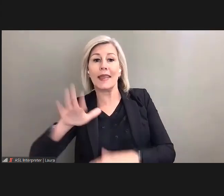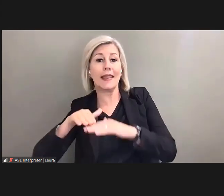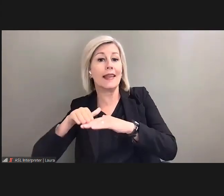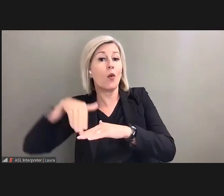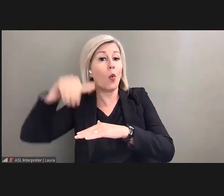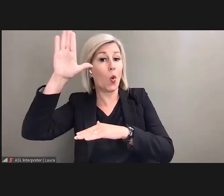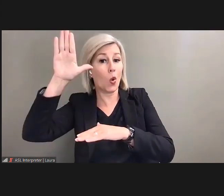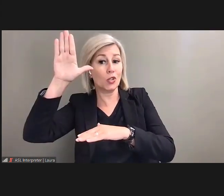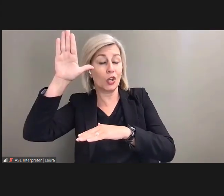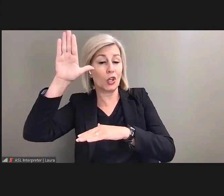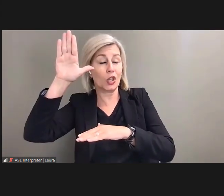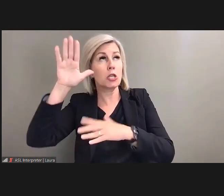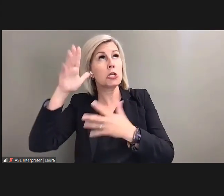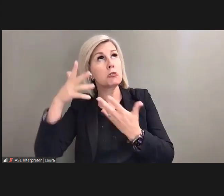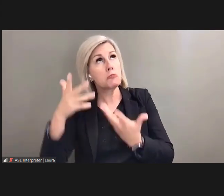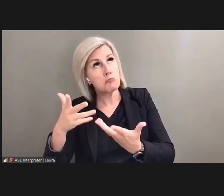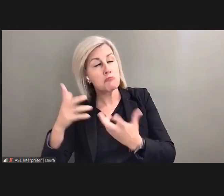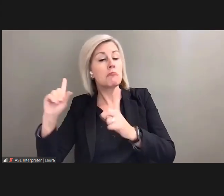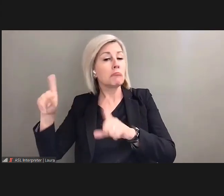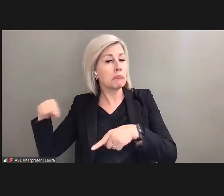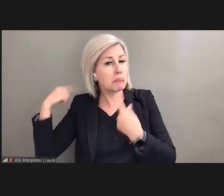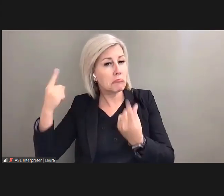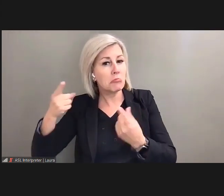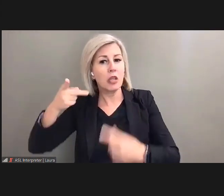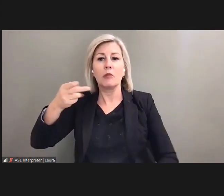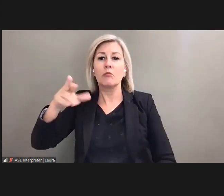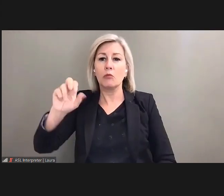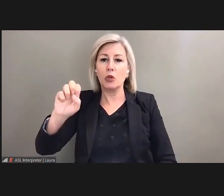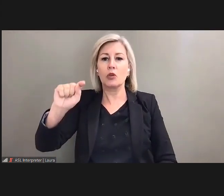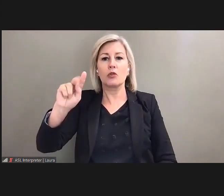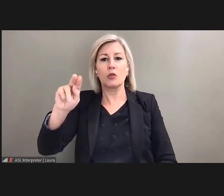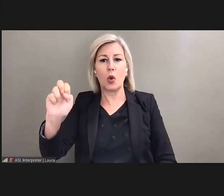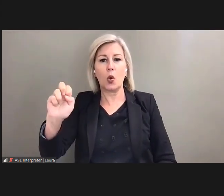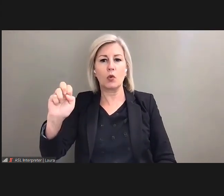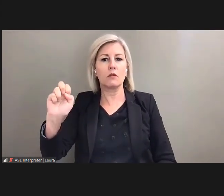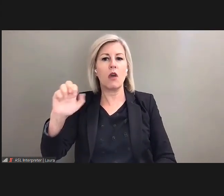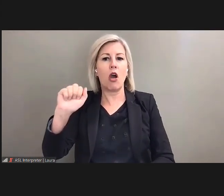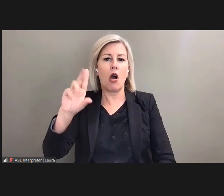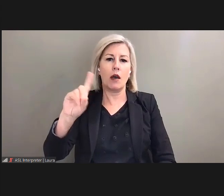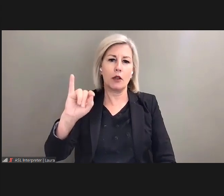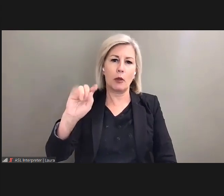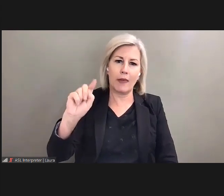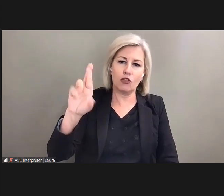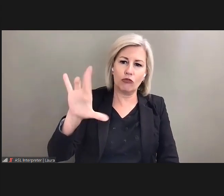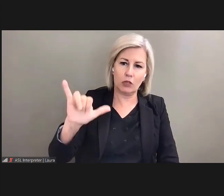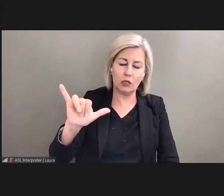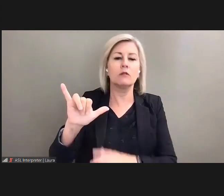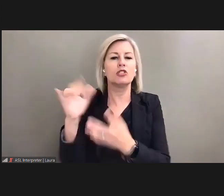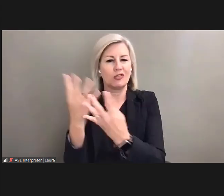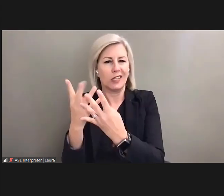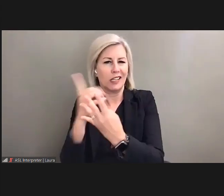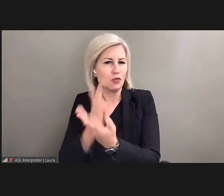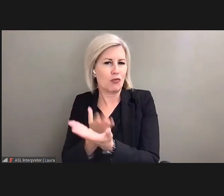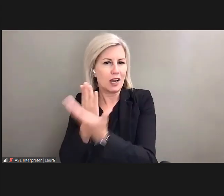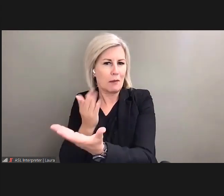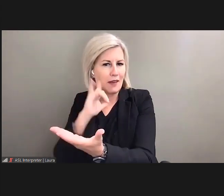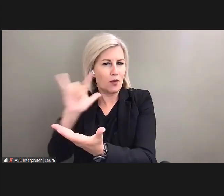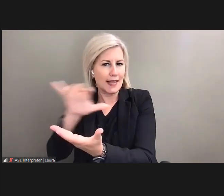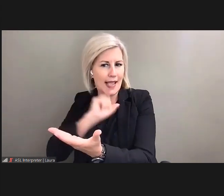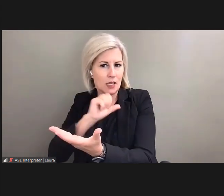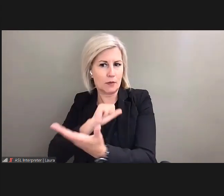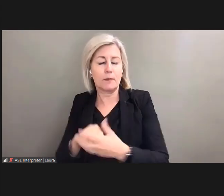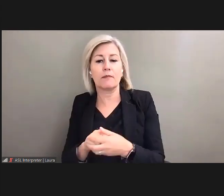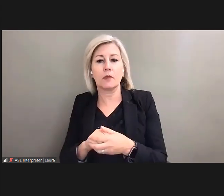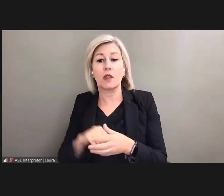older, historically, Pure Tone Audiometry has been considered the recommended method for this age group. This is